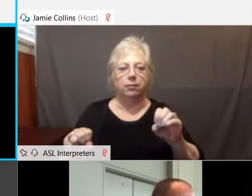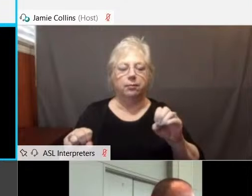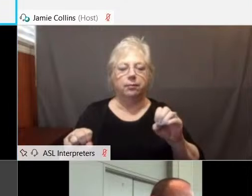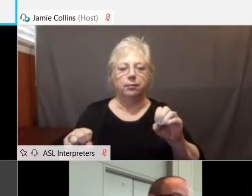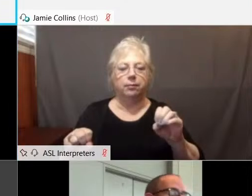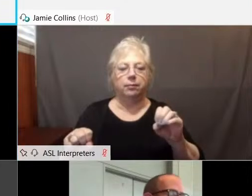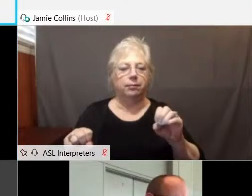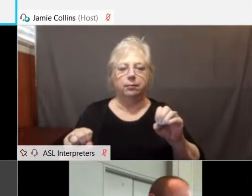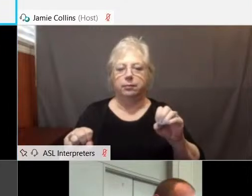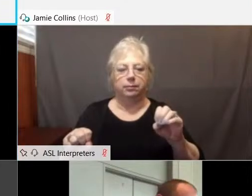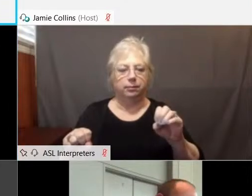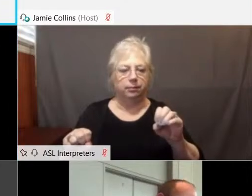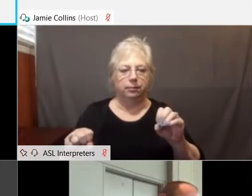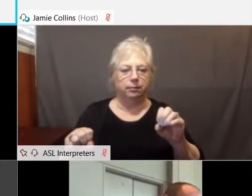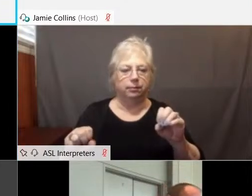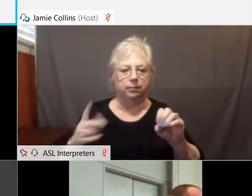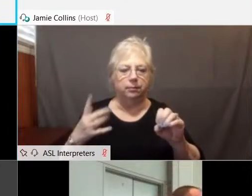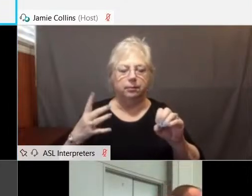Aye.